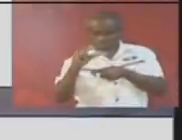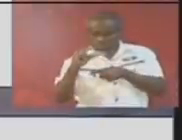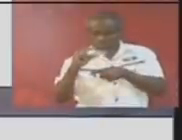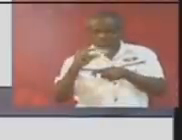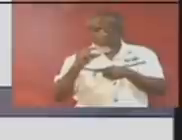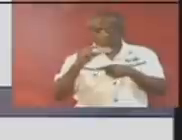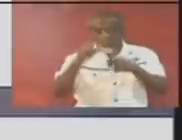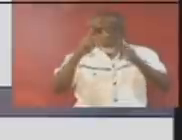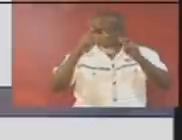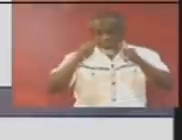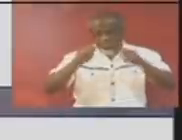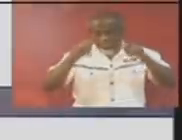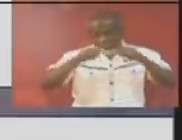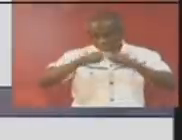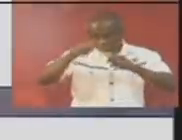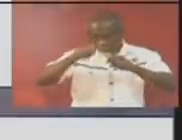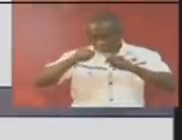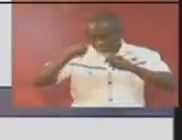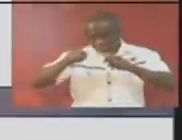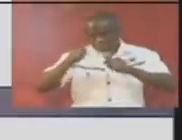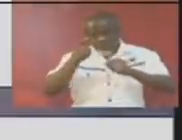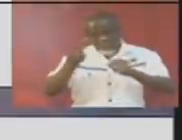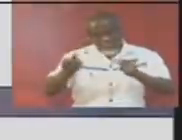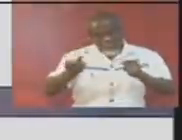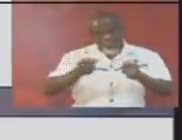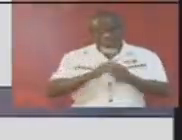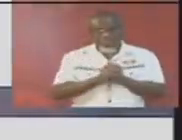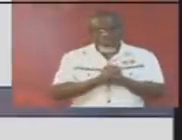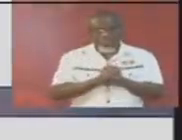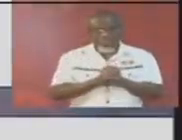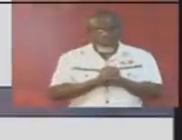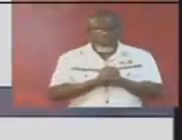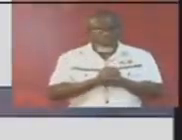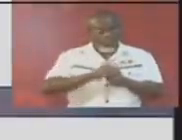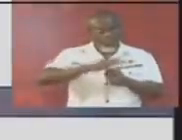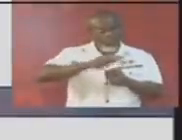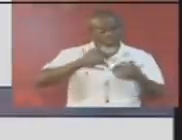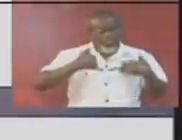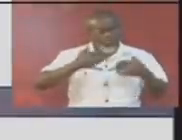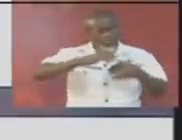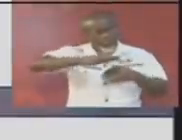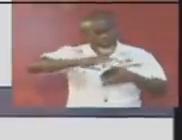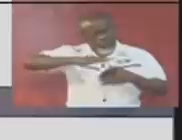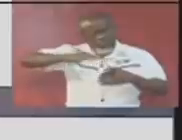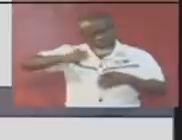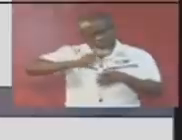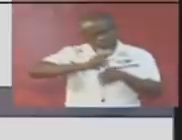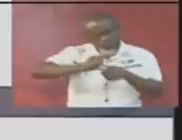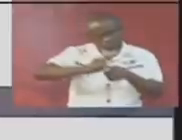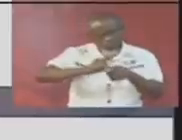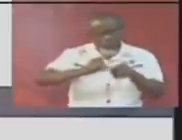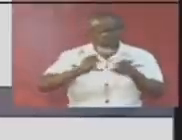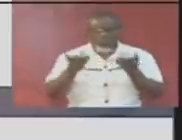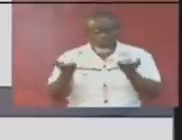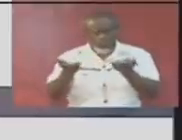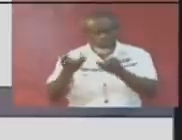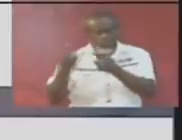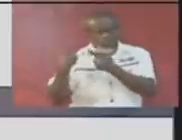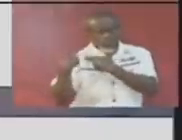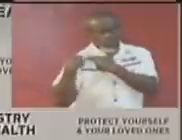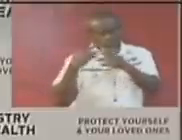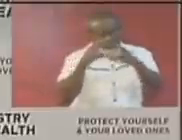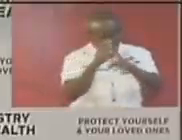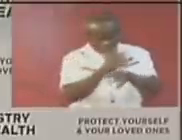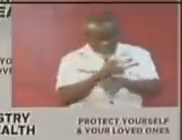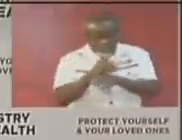designed to meet the needs of this growing population and this at times challenging group of patients. Thank you